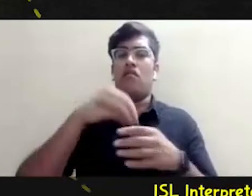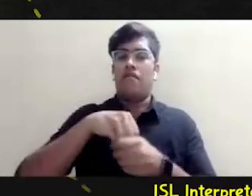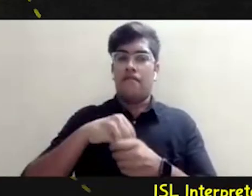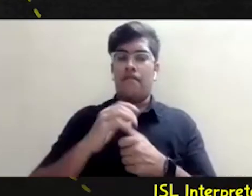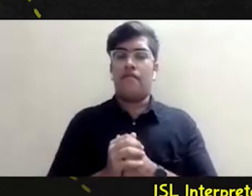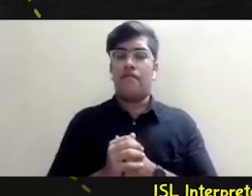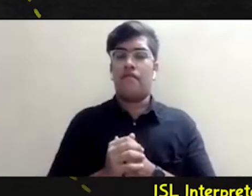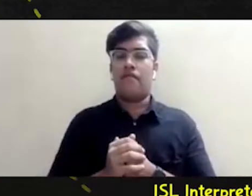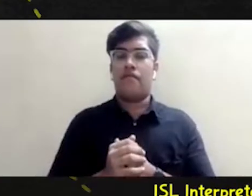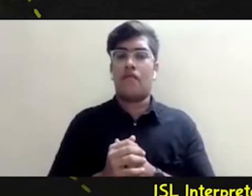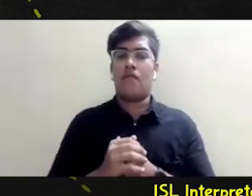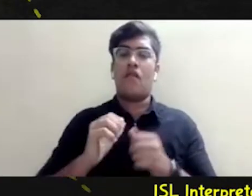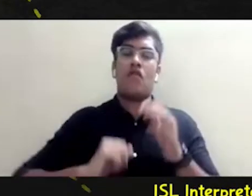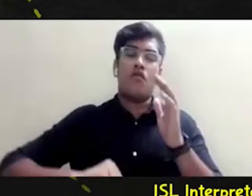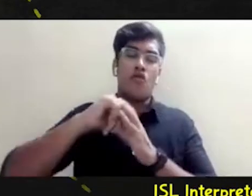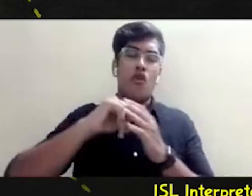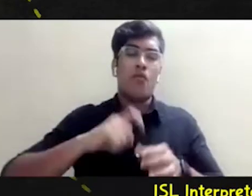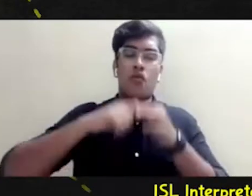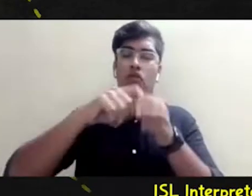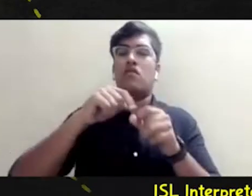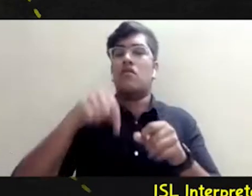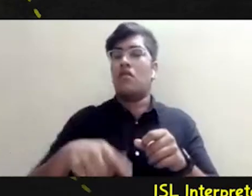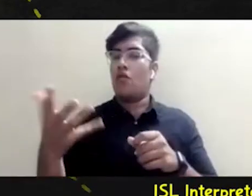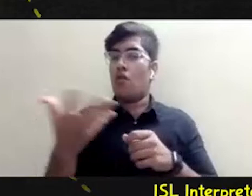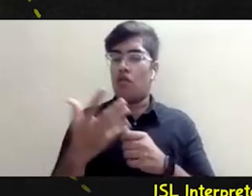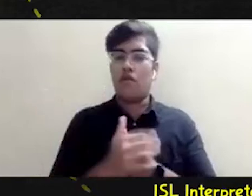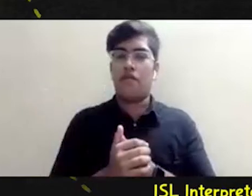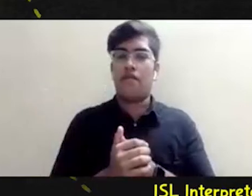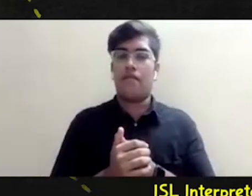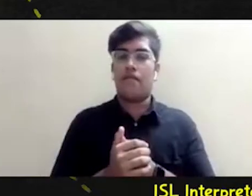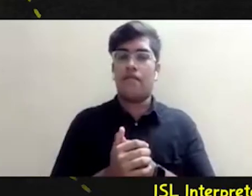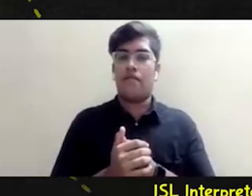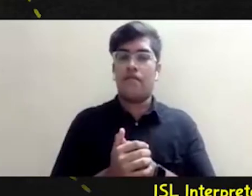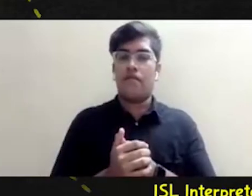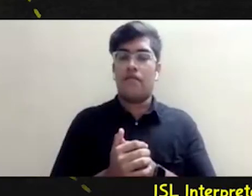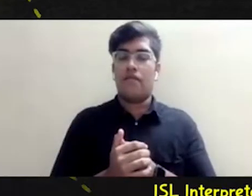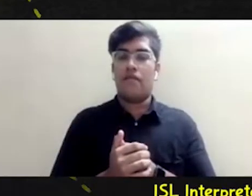fundamental question when it comes to data is that